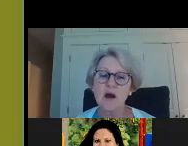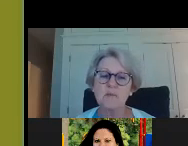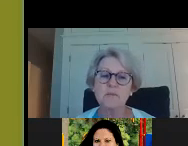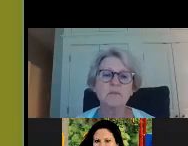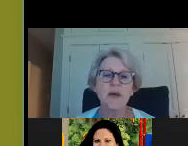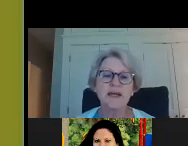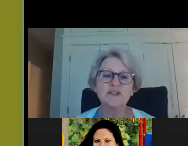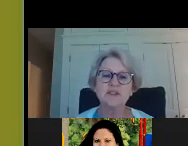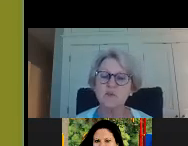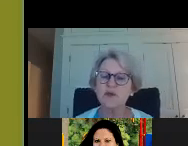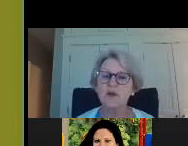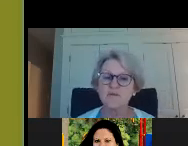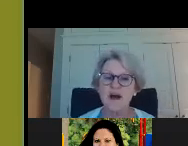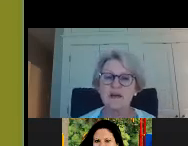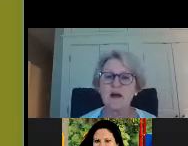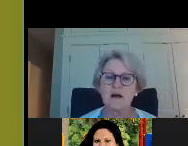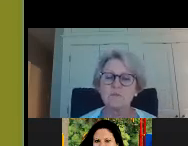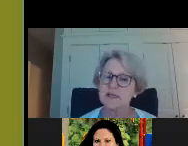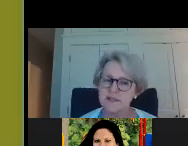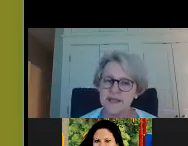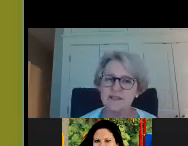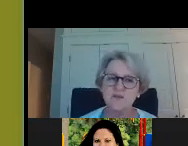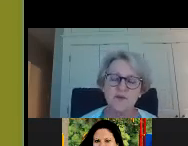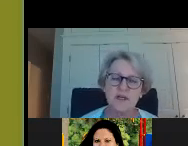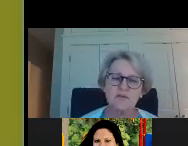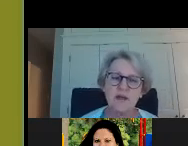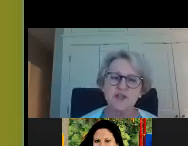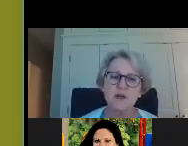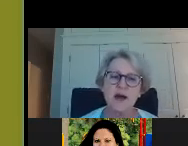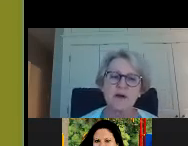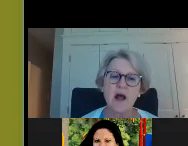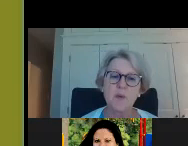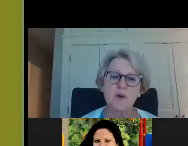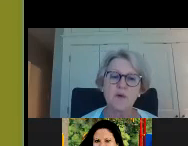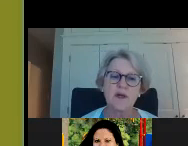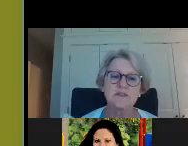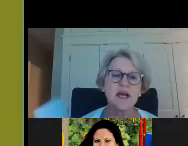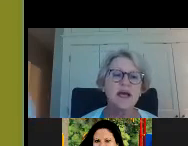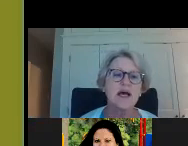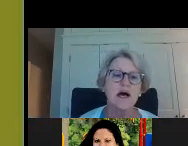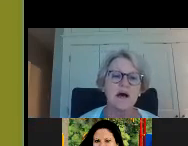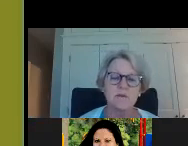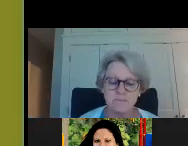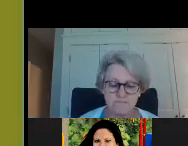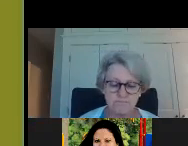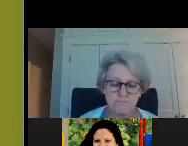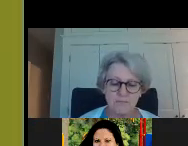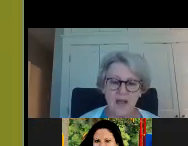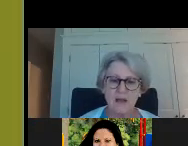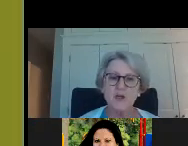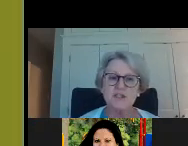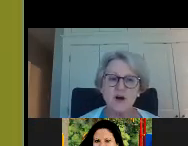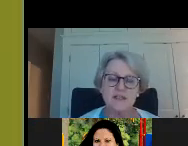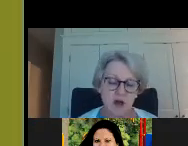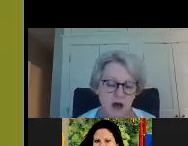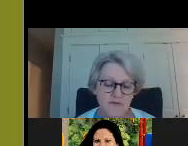our pages where you can find intensive information about our programs. I'm